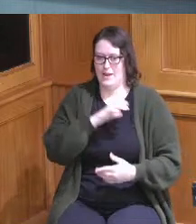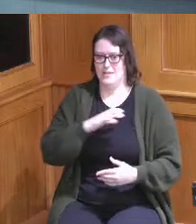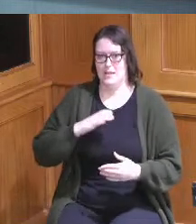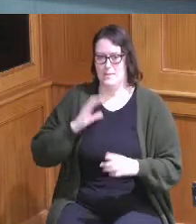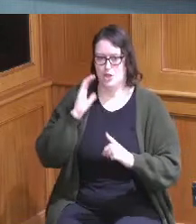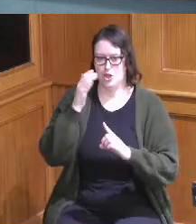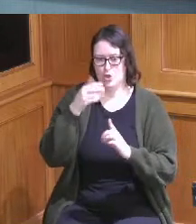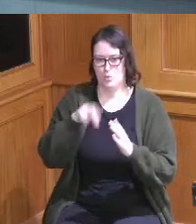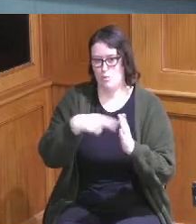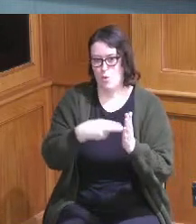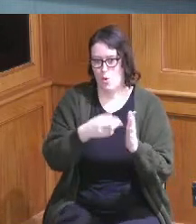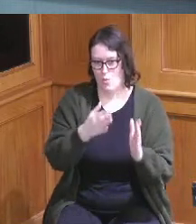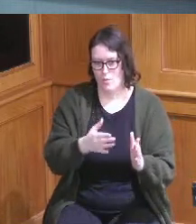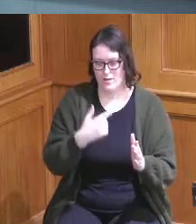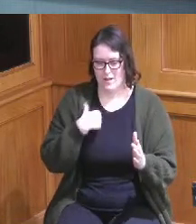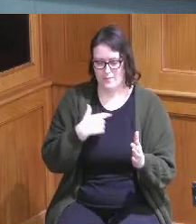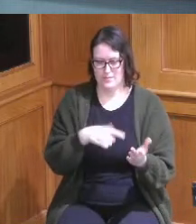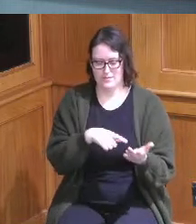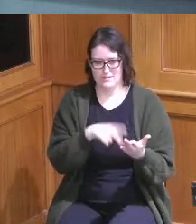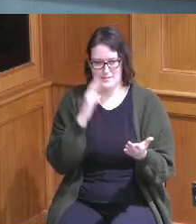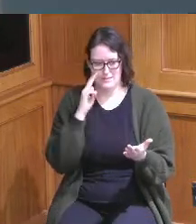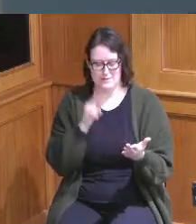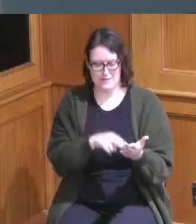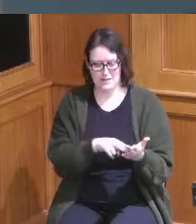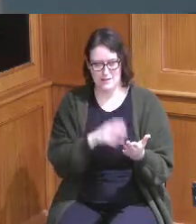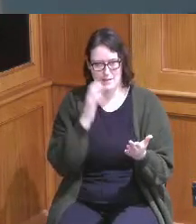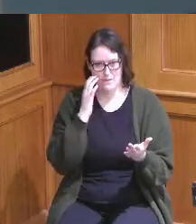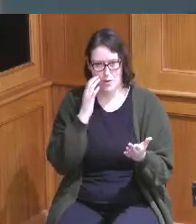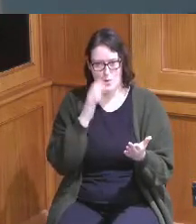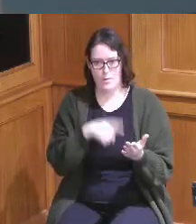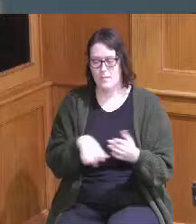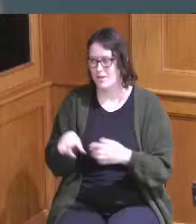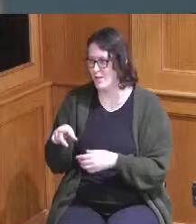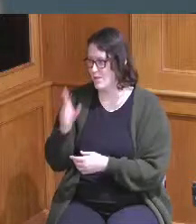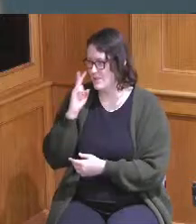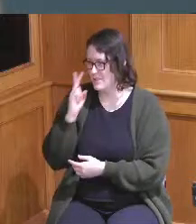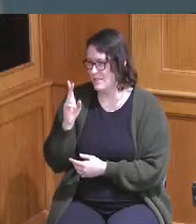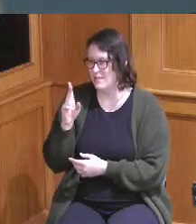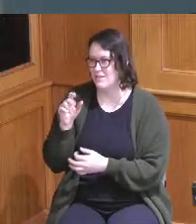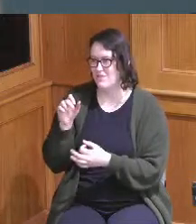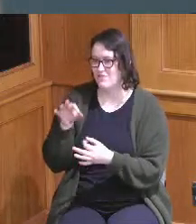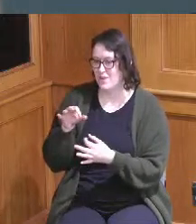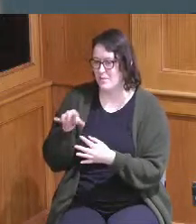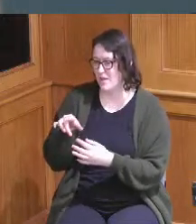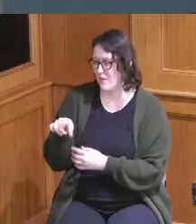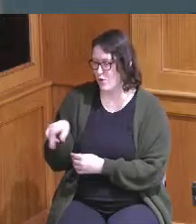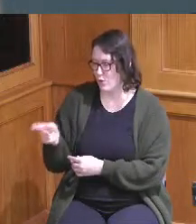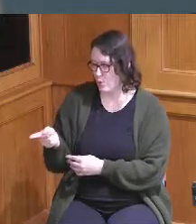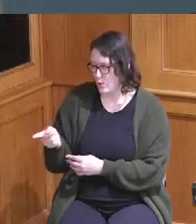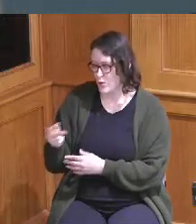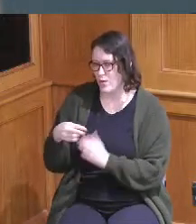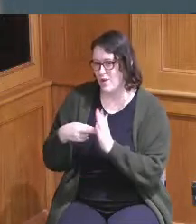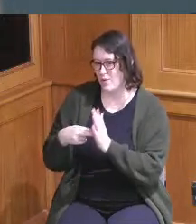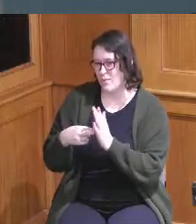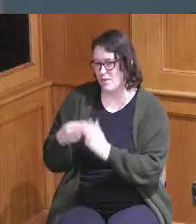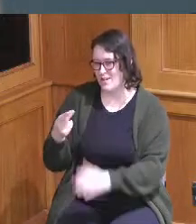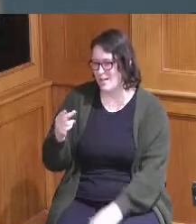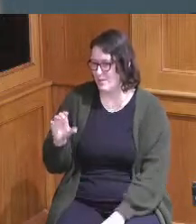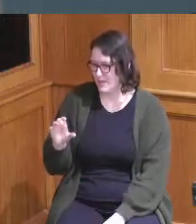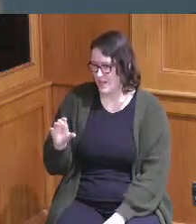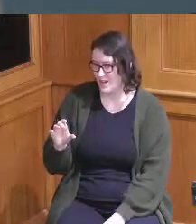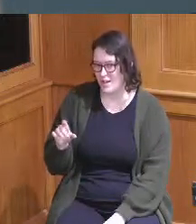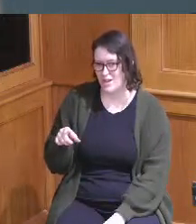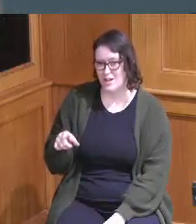was getting information on my phone. And just feedback for you and Andy, in representing Hamilton County,